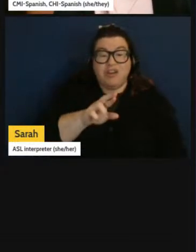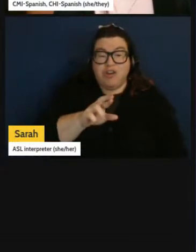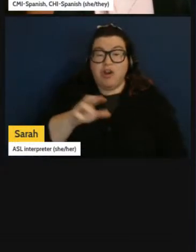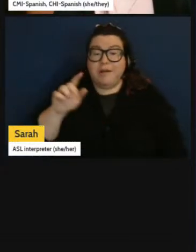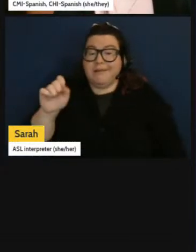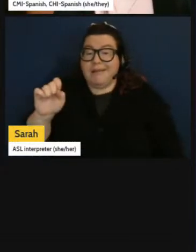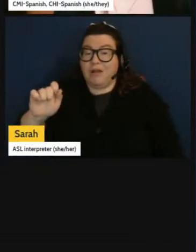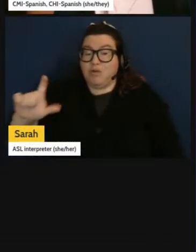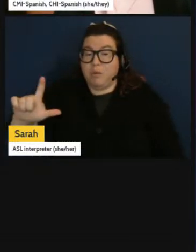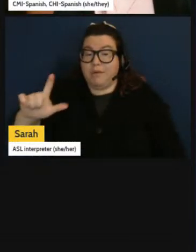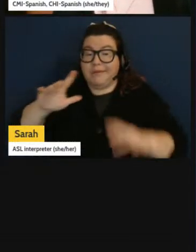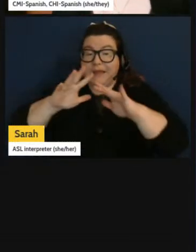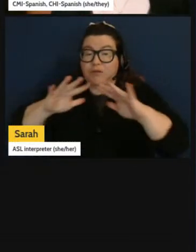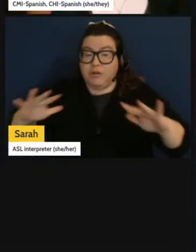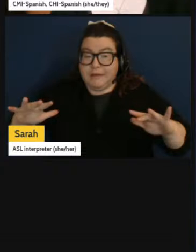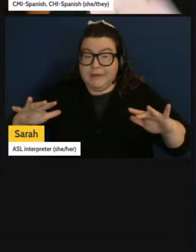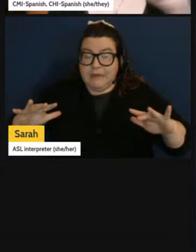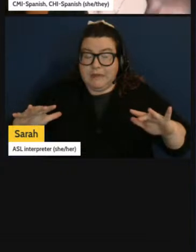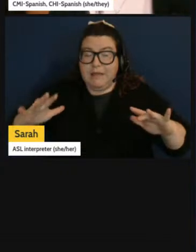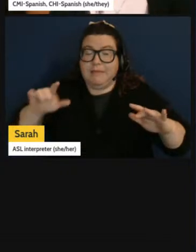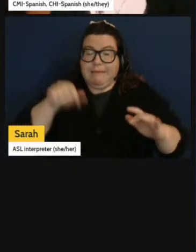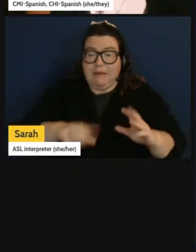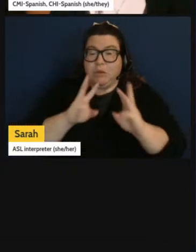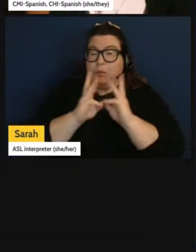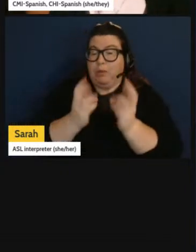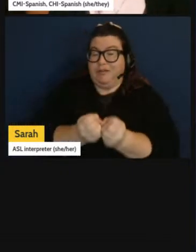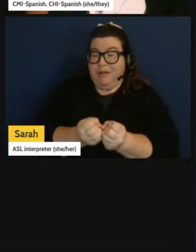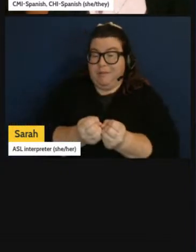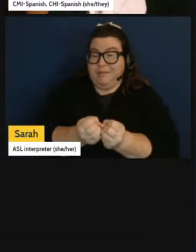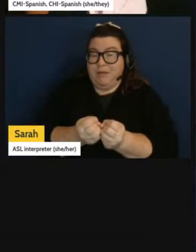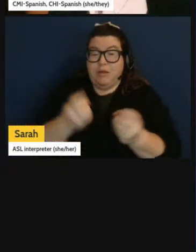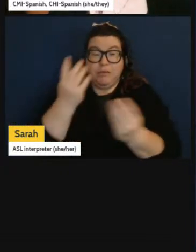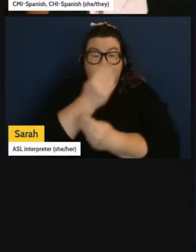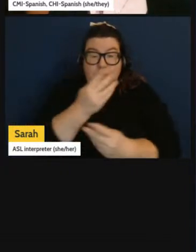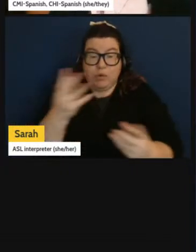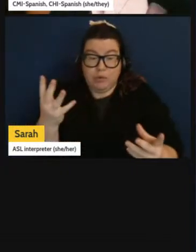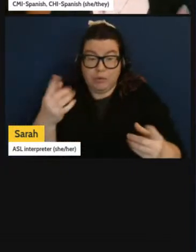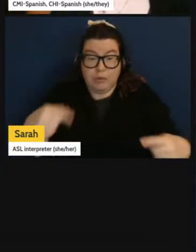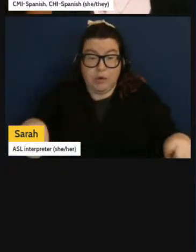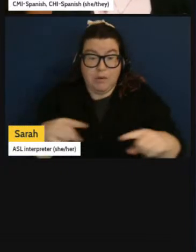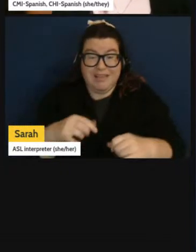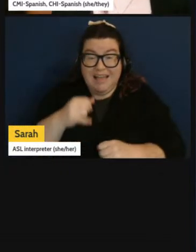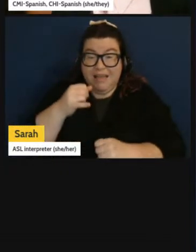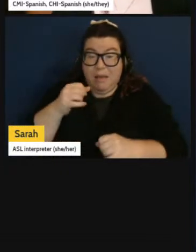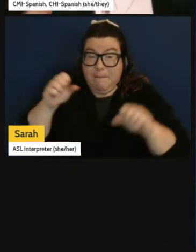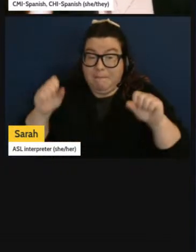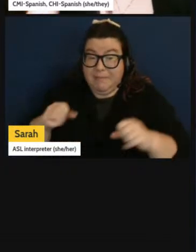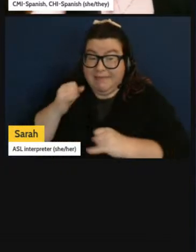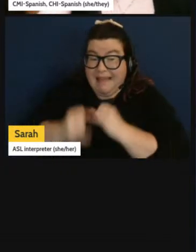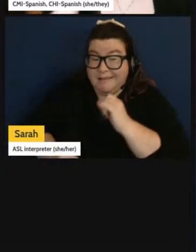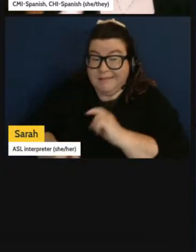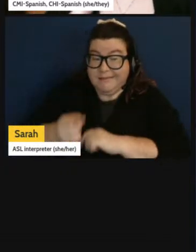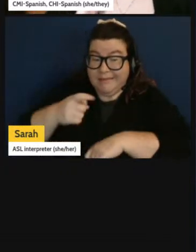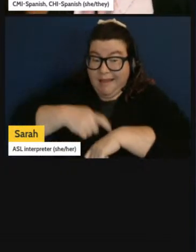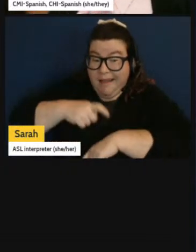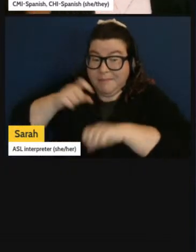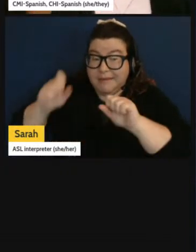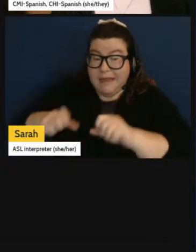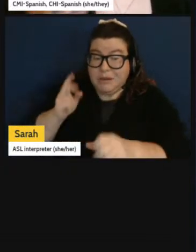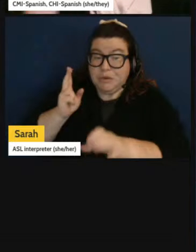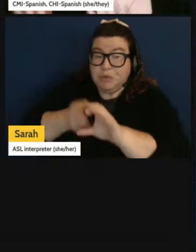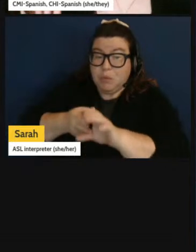diversity, okay? Just so you know, this is the last chance to join that Mentimeter, okay?